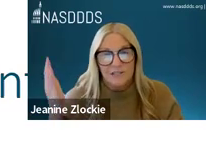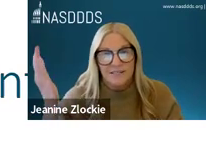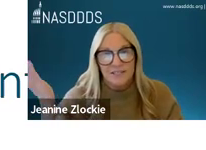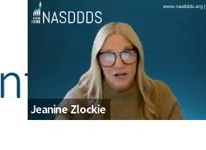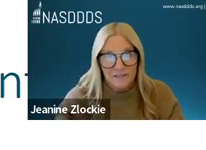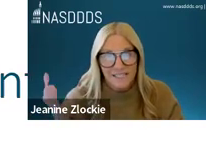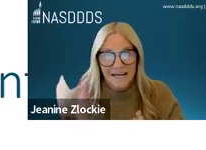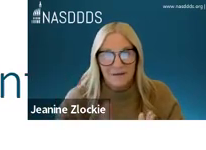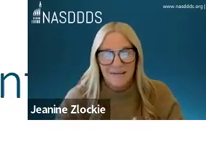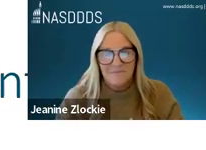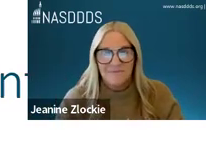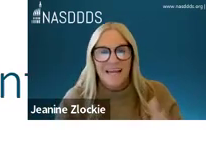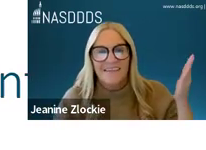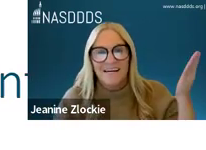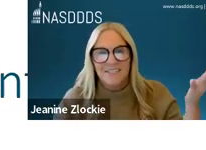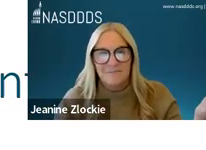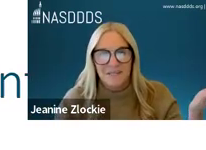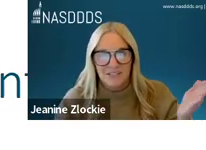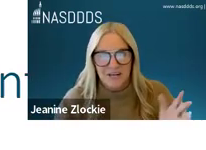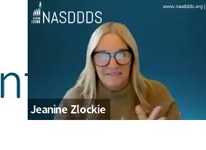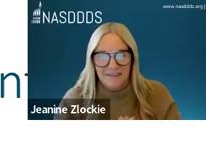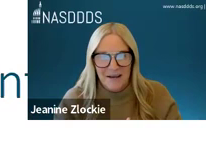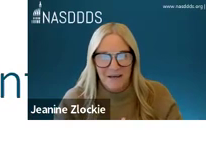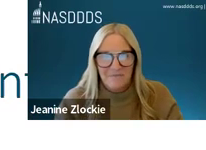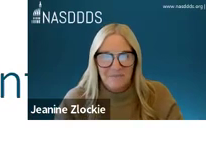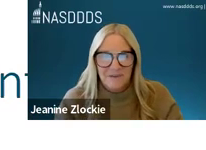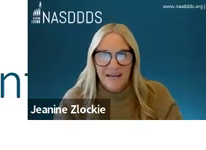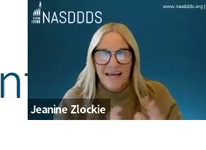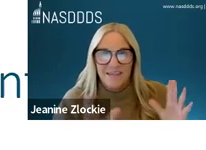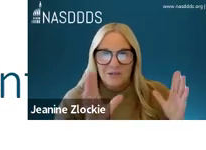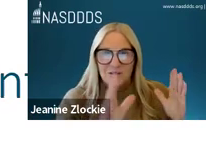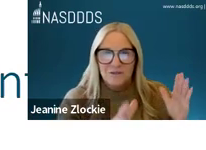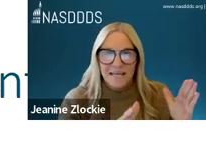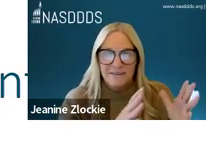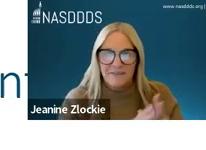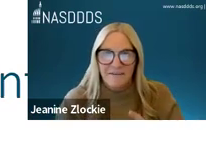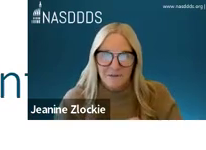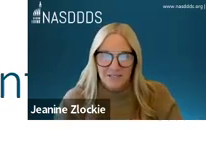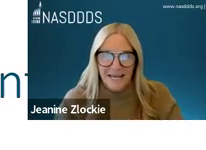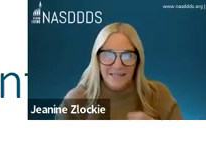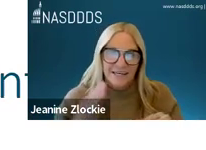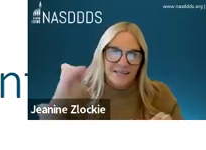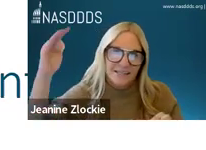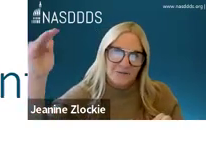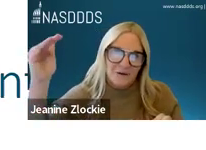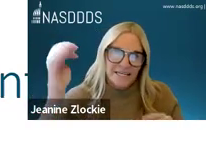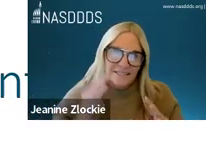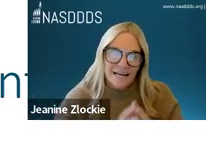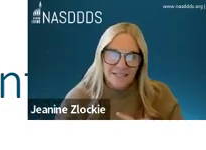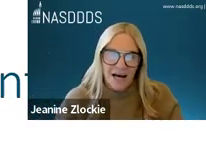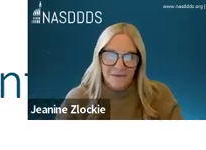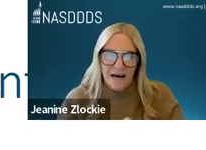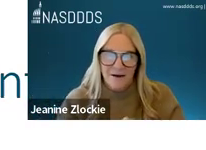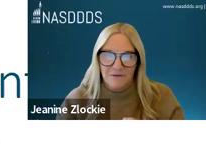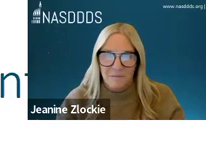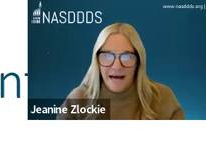So there's service claiming and there's administrative claiming. And those two 75% rates